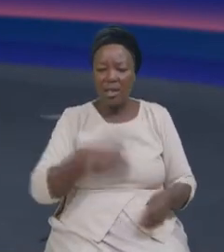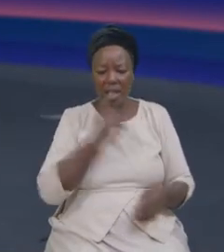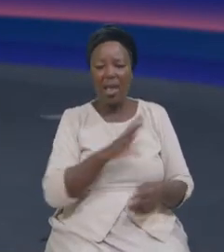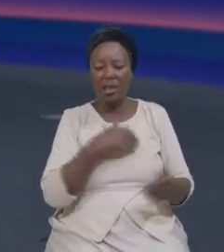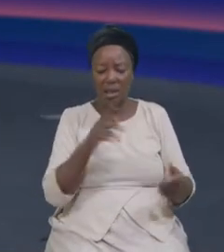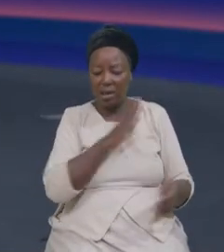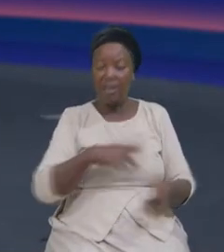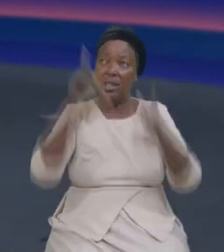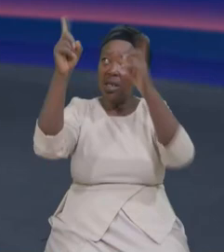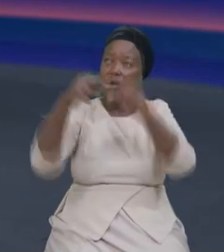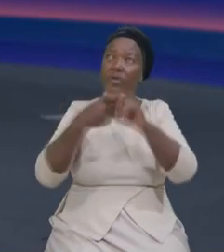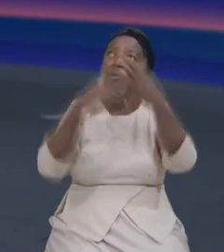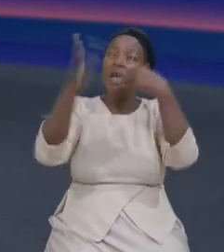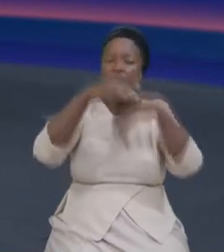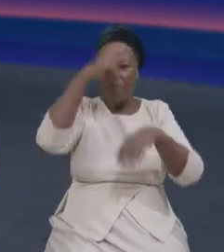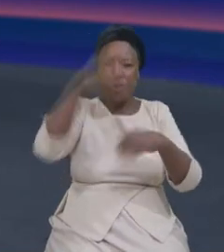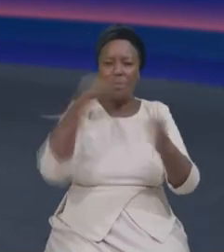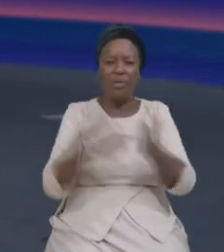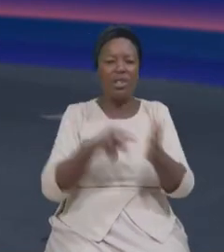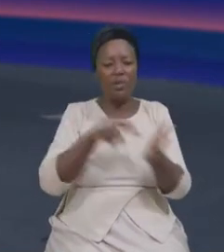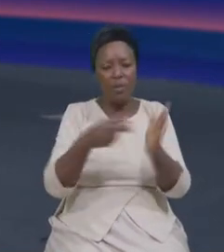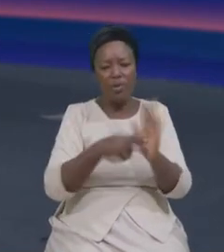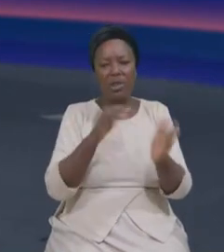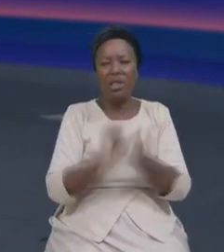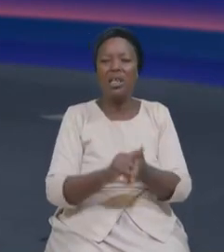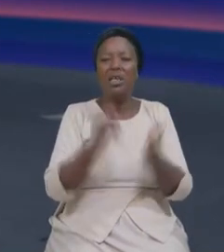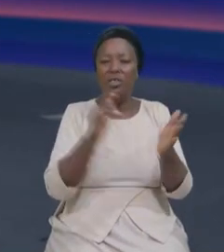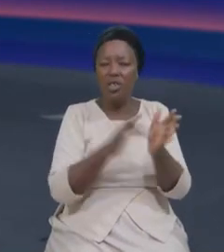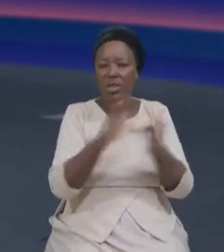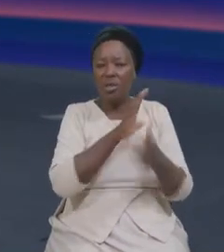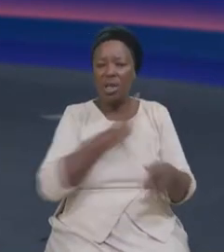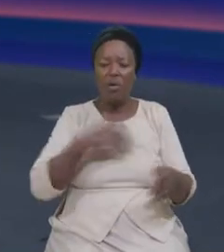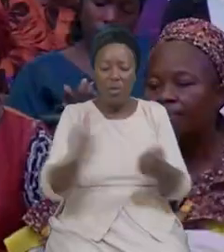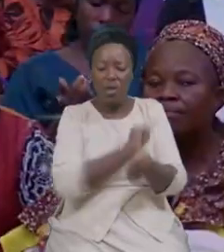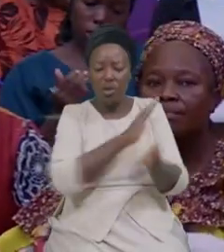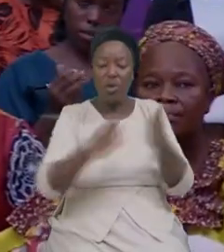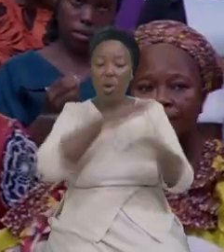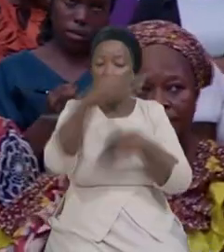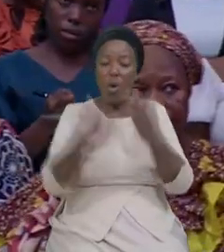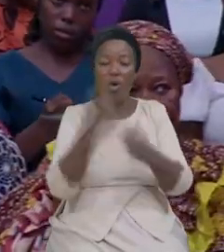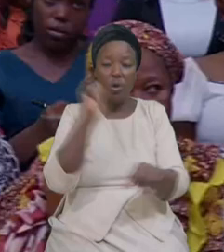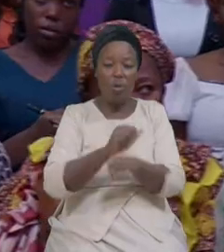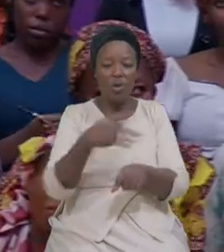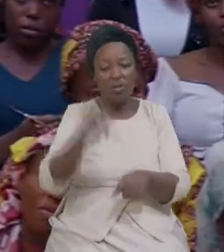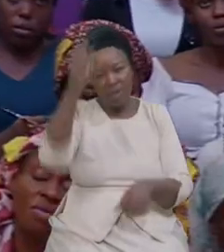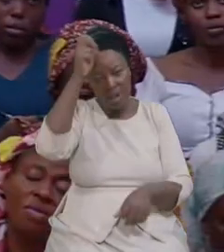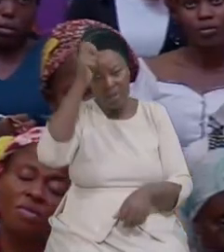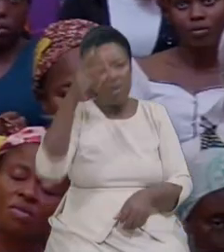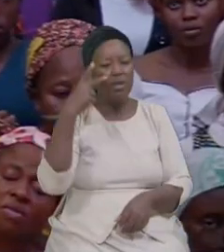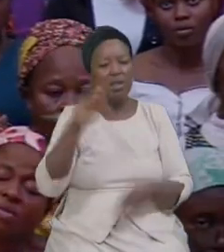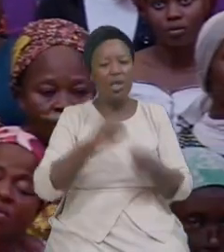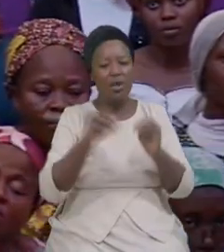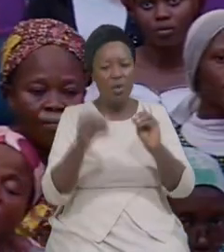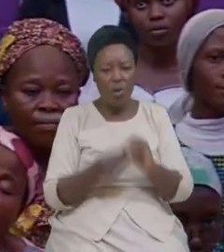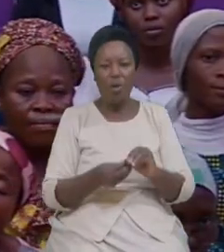Jesus Christ was manifested that he might destroy all the works of the devil. Look at number 6 of the promises. This